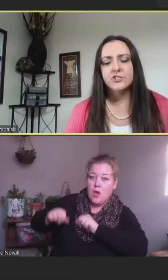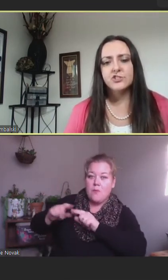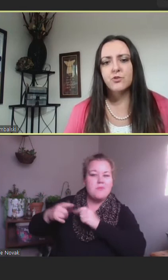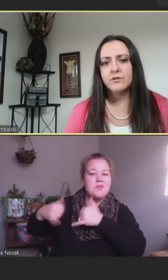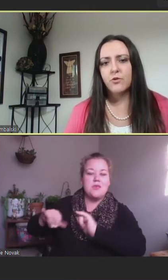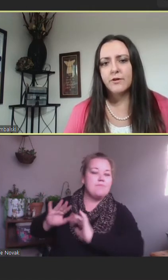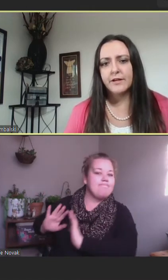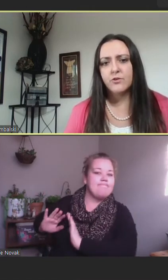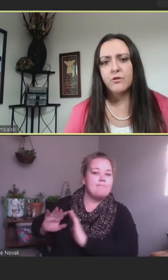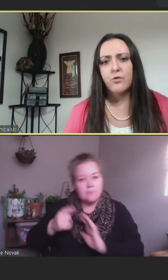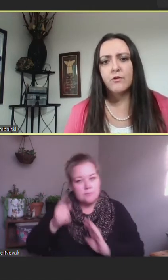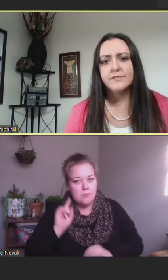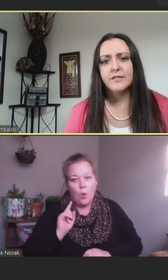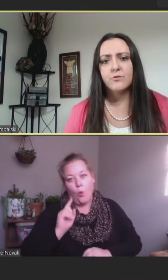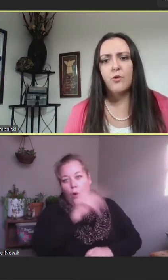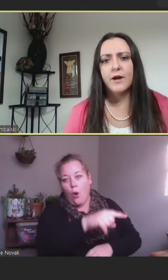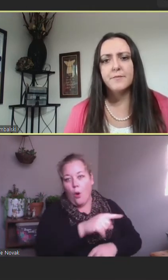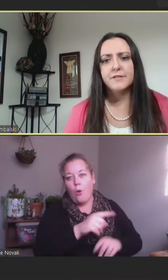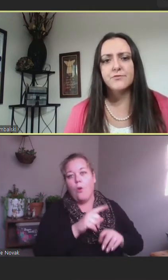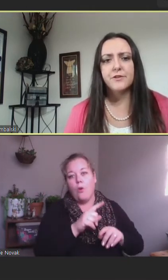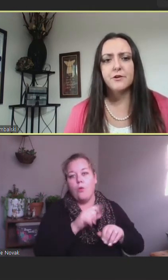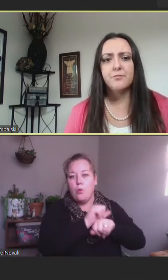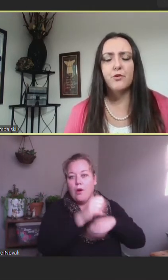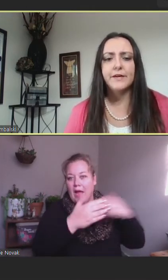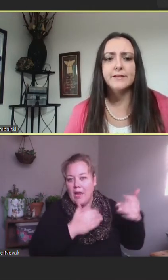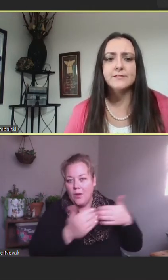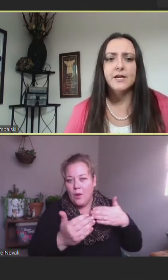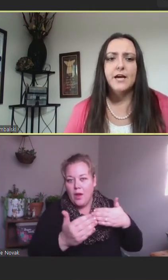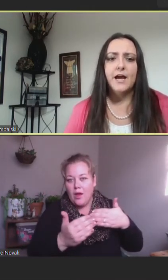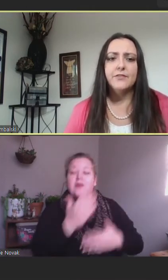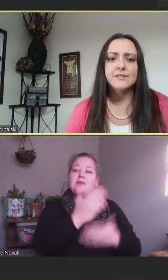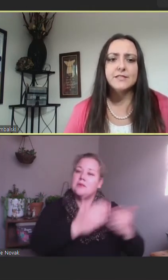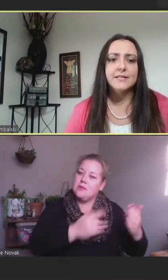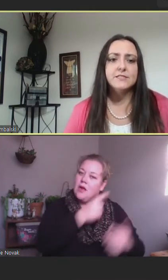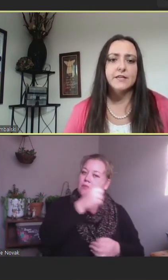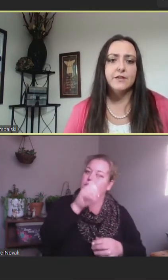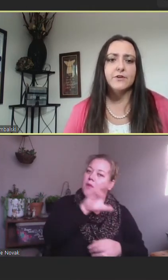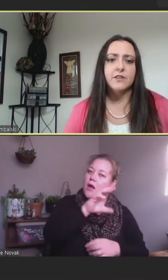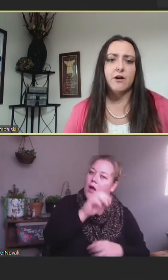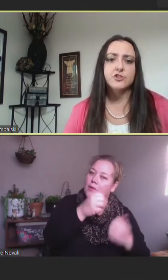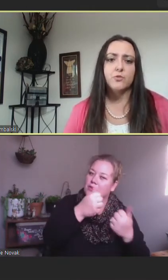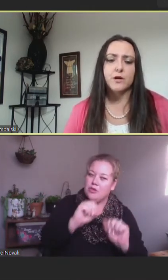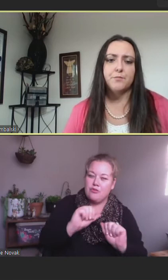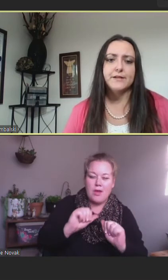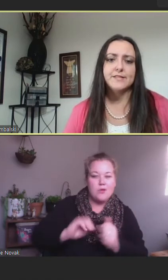trying to shorten or ignore quarantine requirements for their employees, and this leads to even